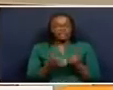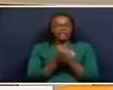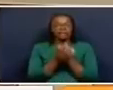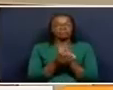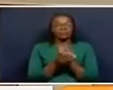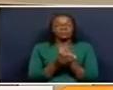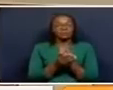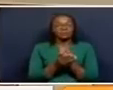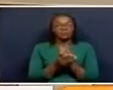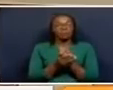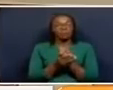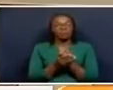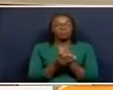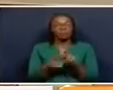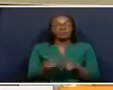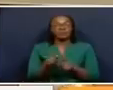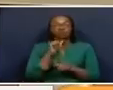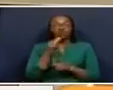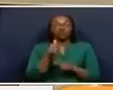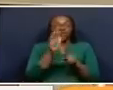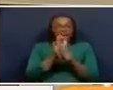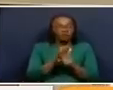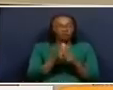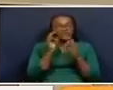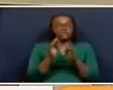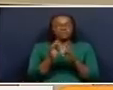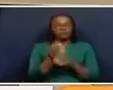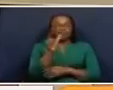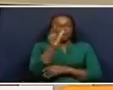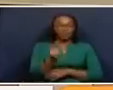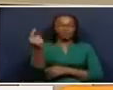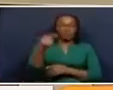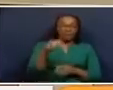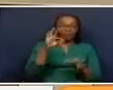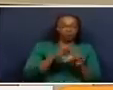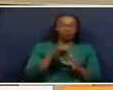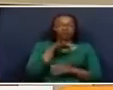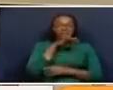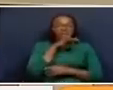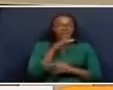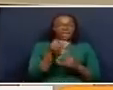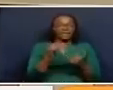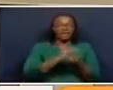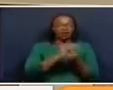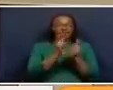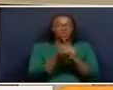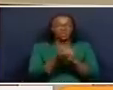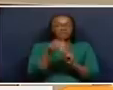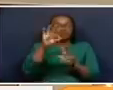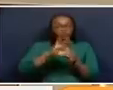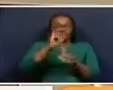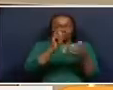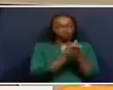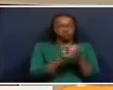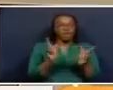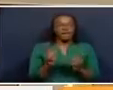So it is not so much about whether someone who came in to vote for Raila Odinga will now change and vote for Jubilee,